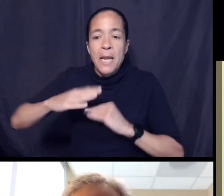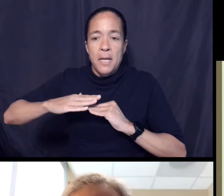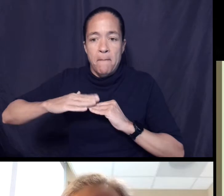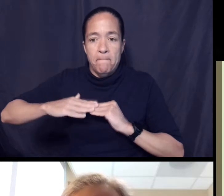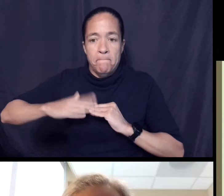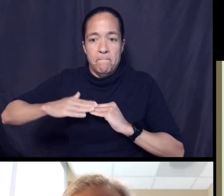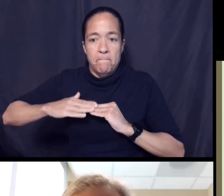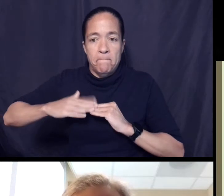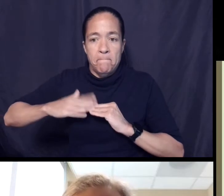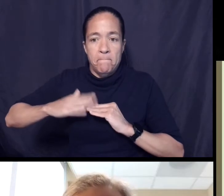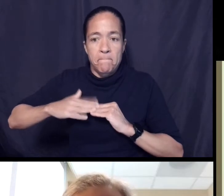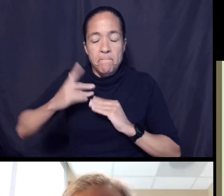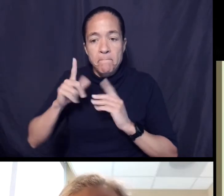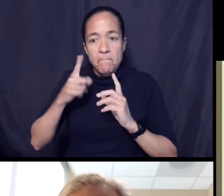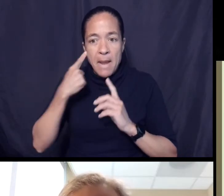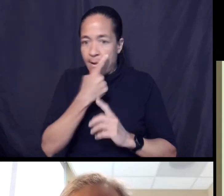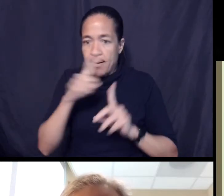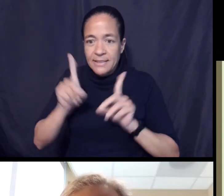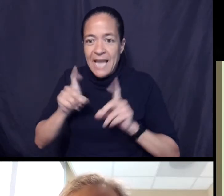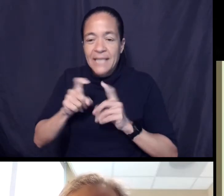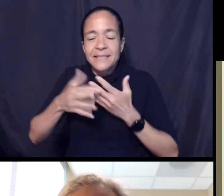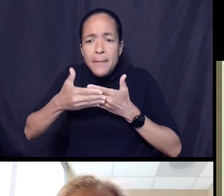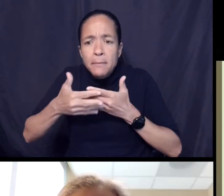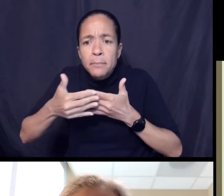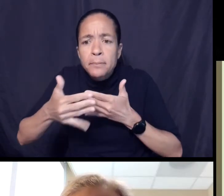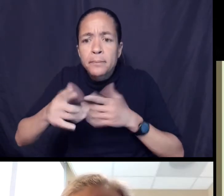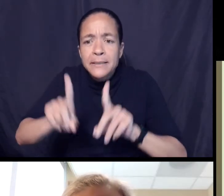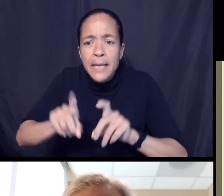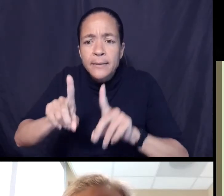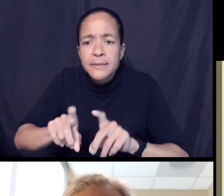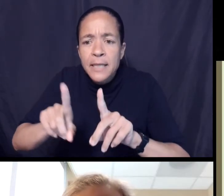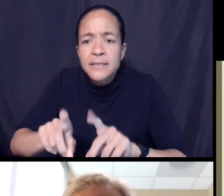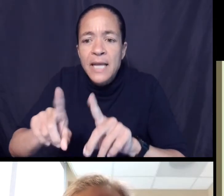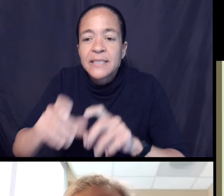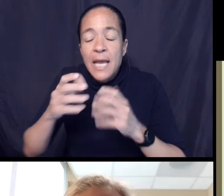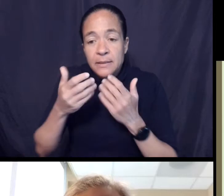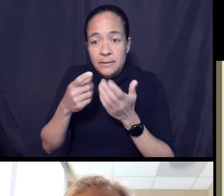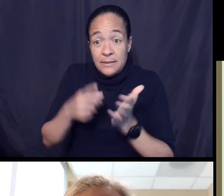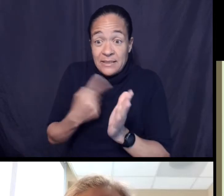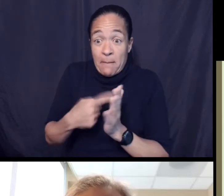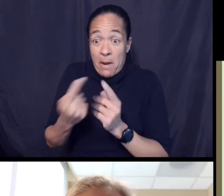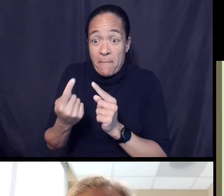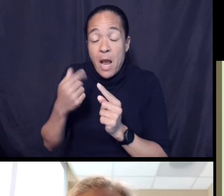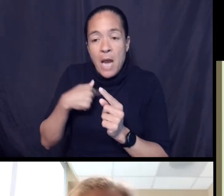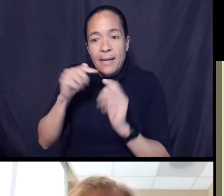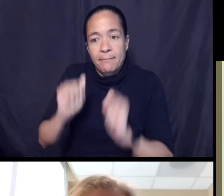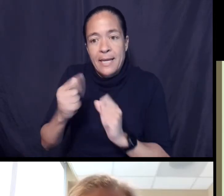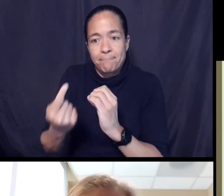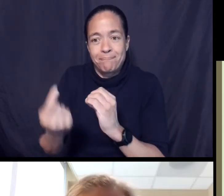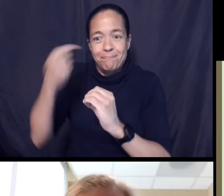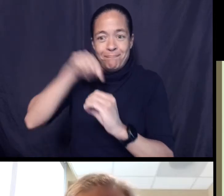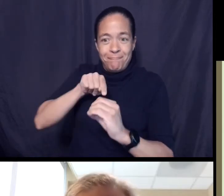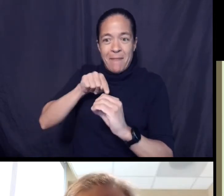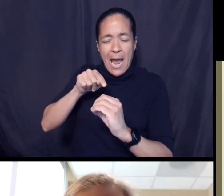and then eye examinations as needed. Sometimes there can be some subtle findings in the back of the eye that are not visible